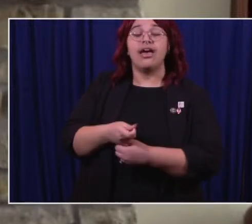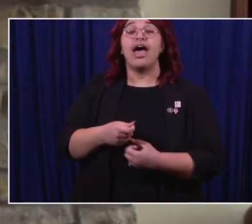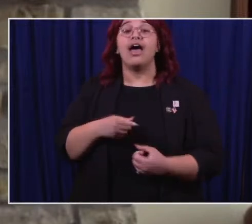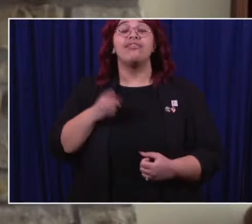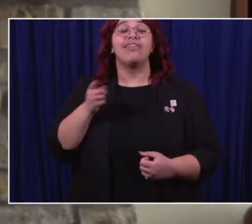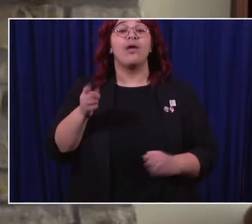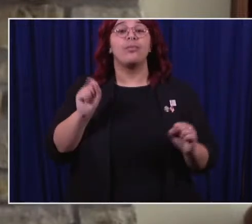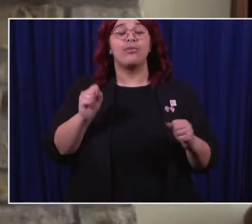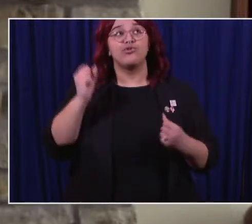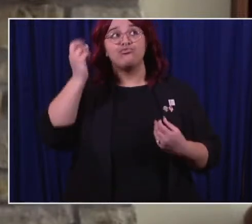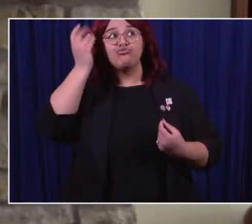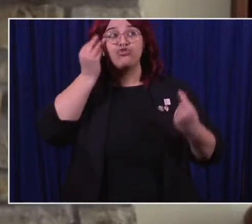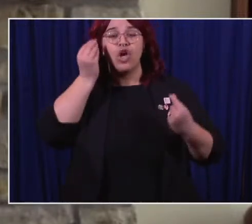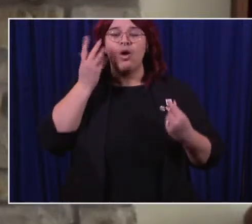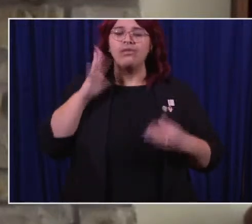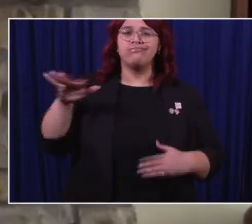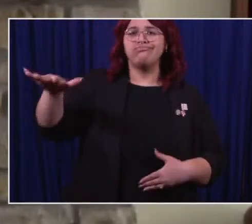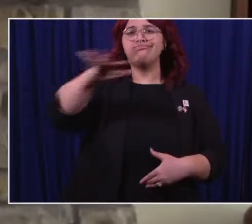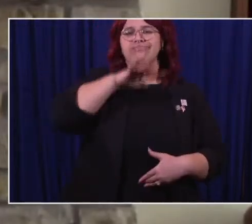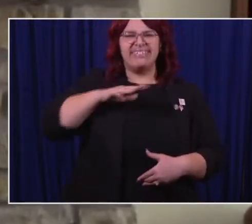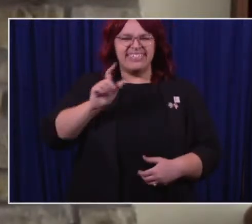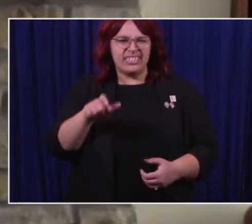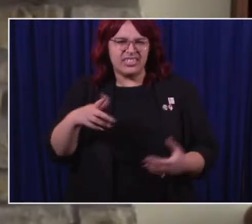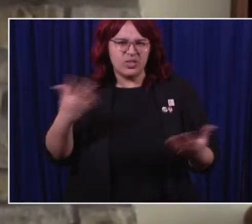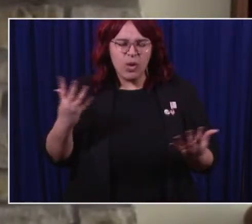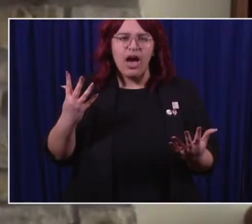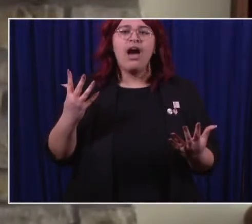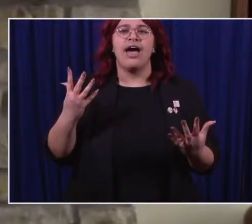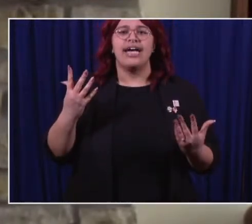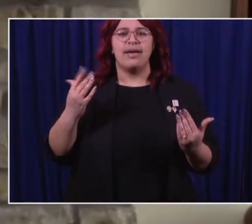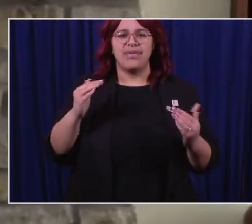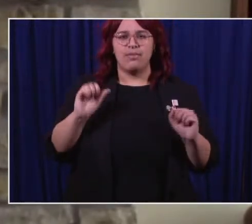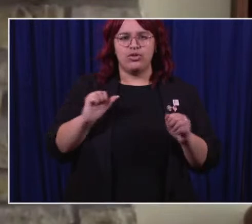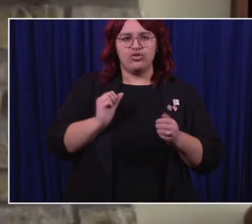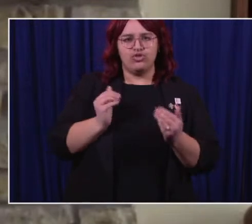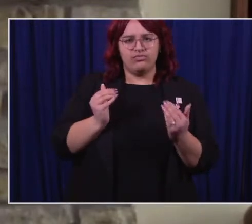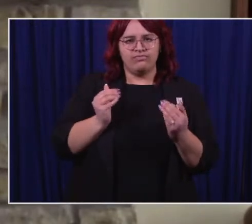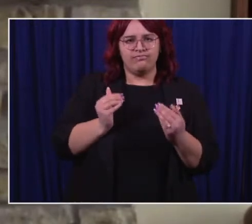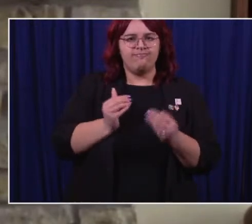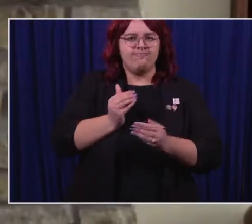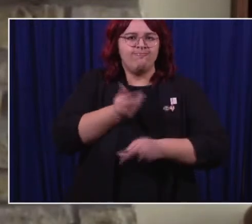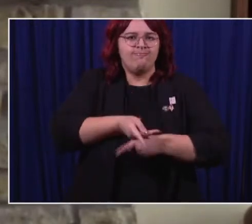Look, we want, as consumers, what do we want?